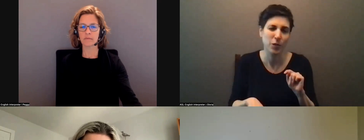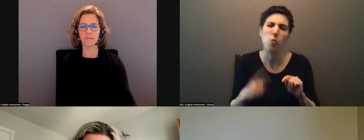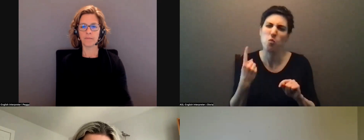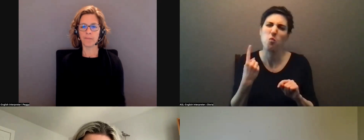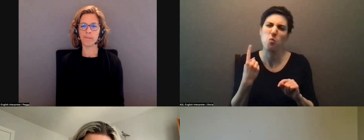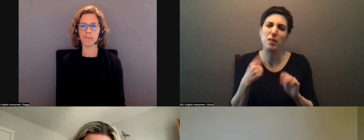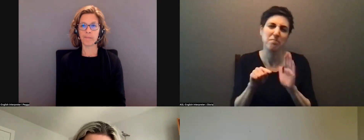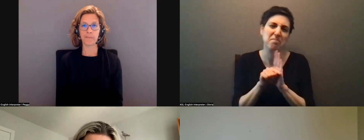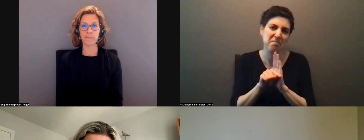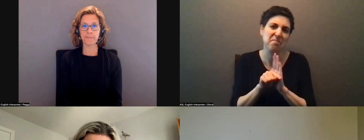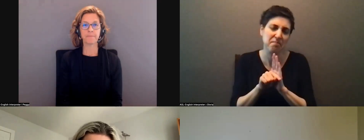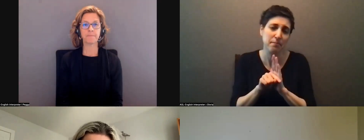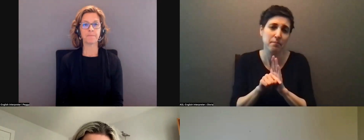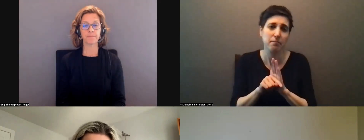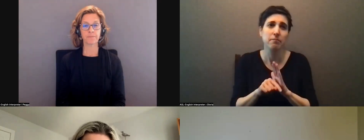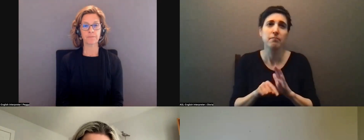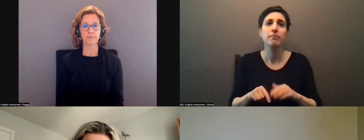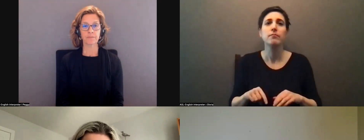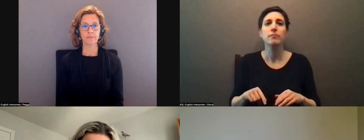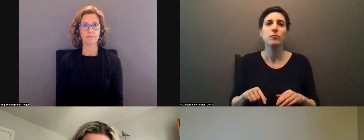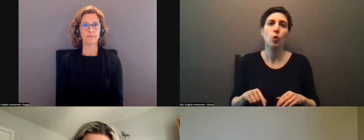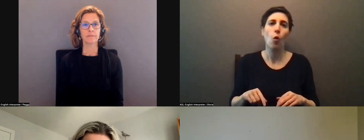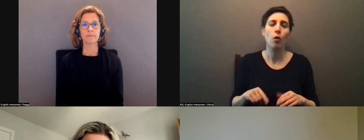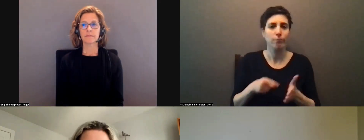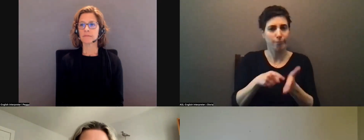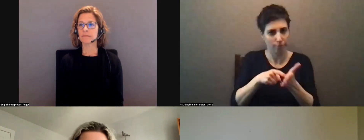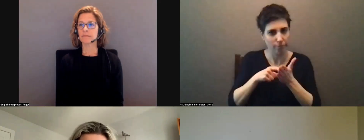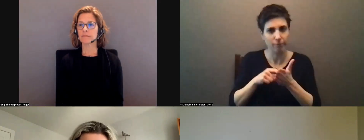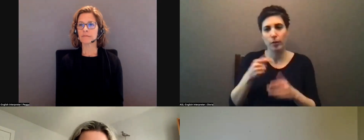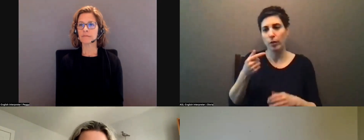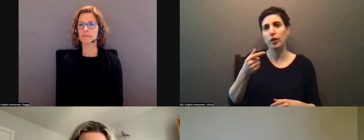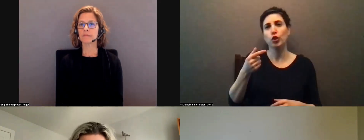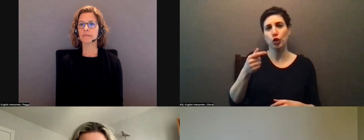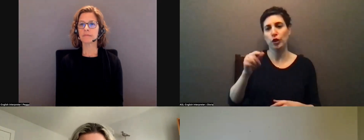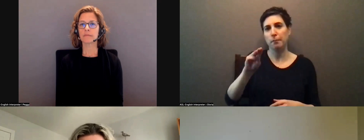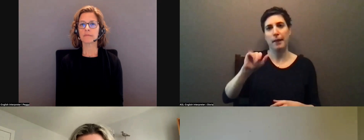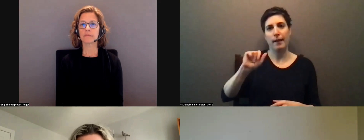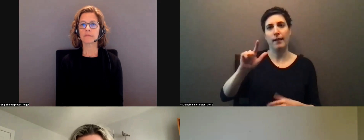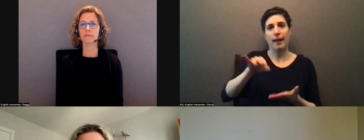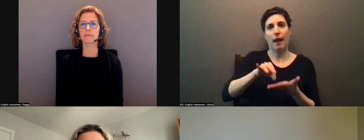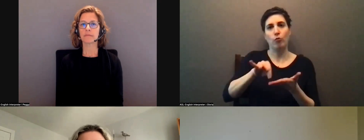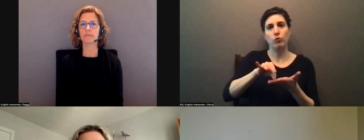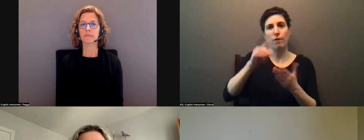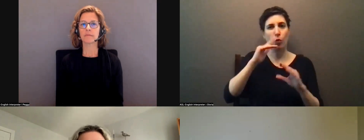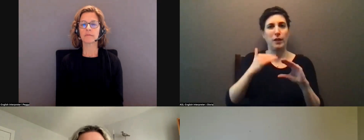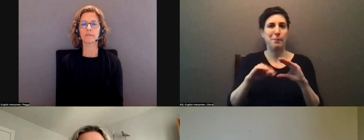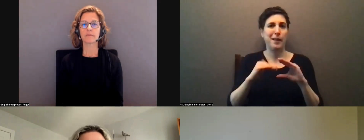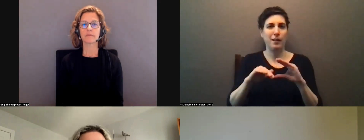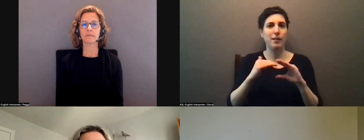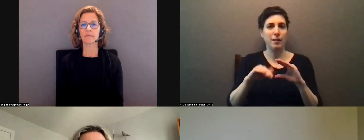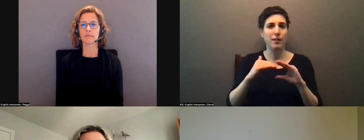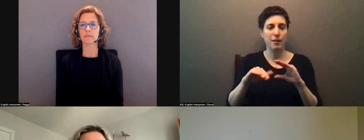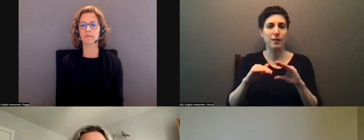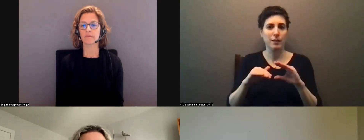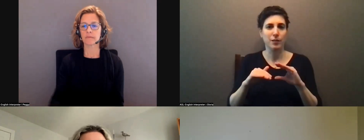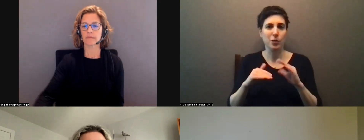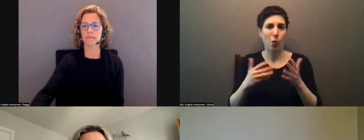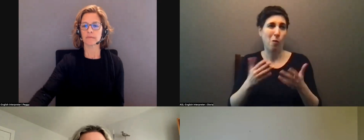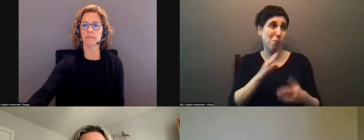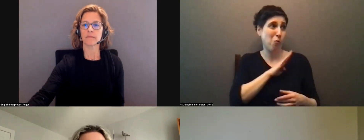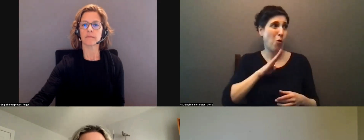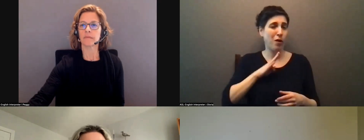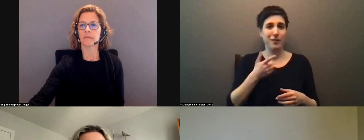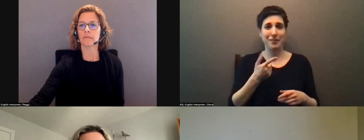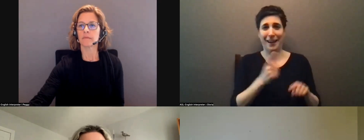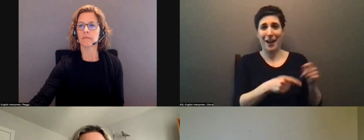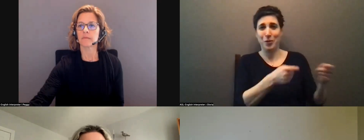that'll change eventually, but that's been a bit of a bump that we run into for people who you don't have control over, like a board member, and you